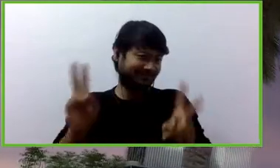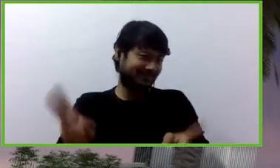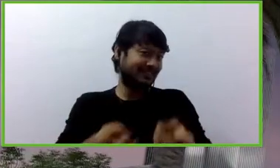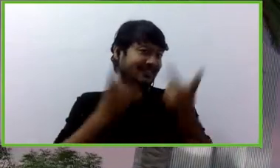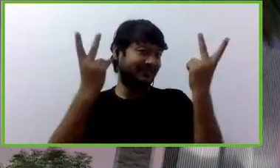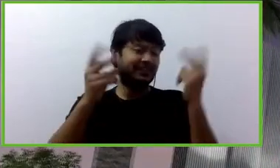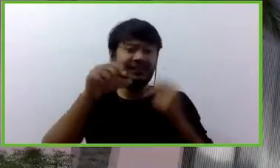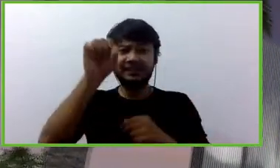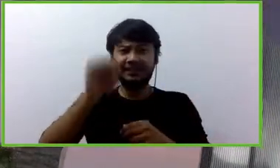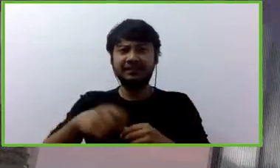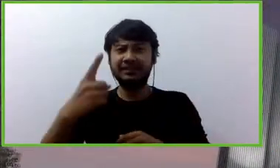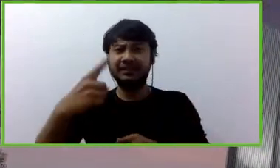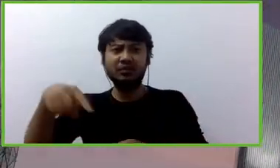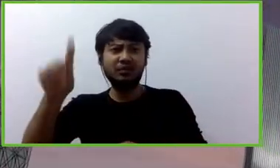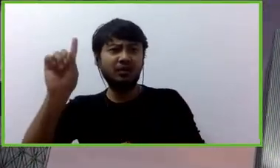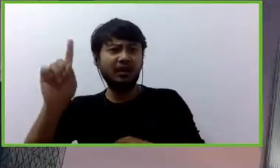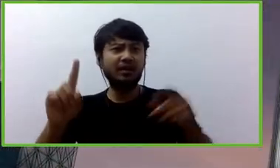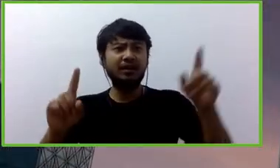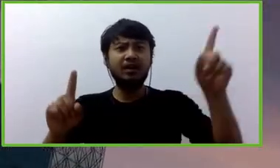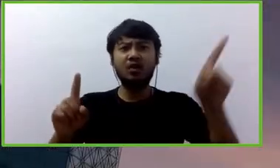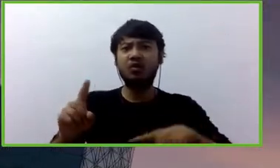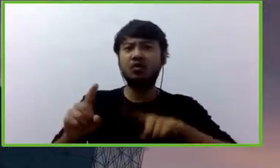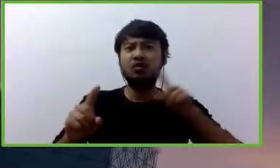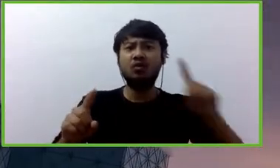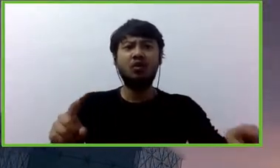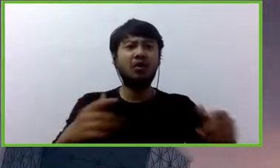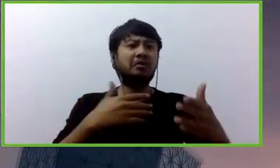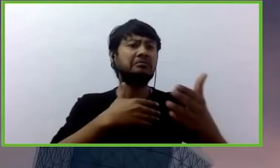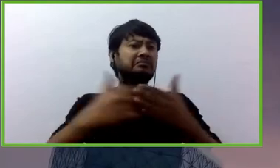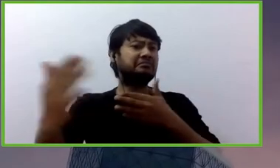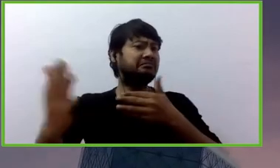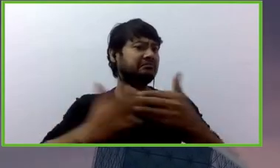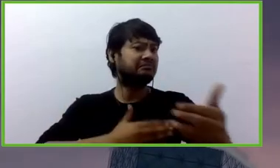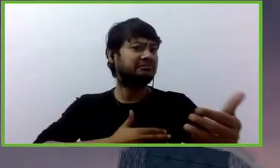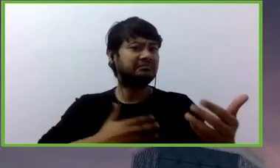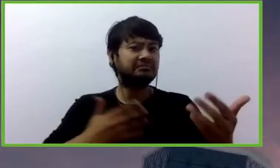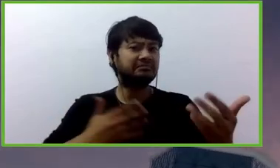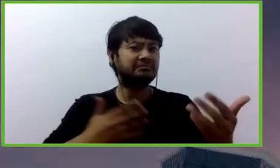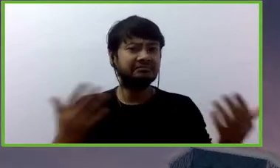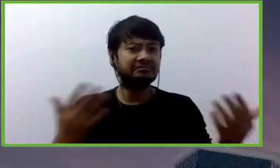Na hai galat, na hai sahi.